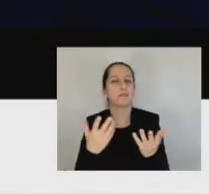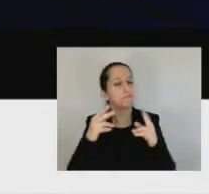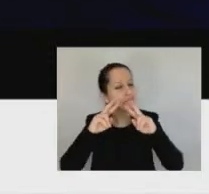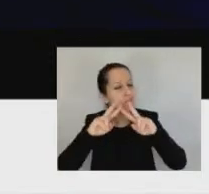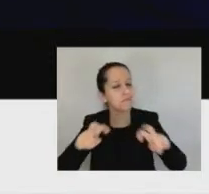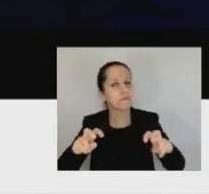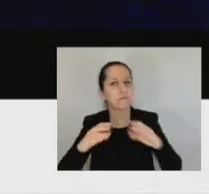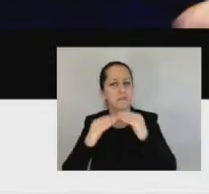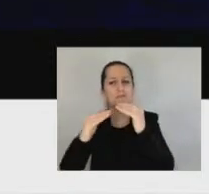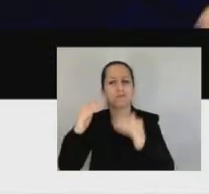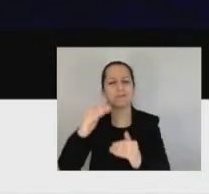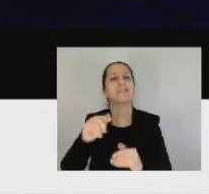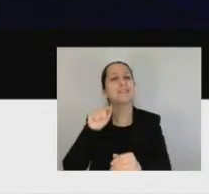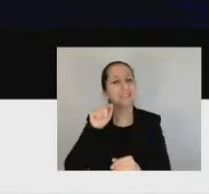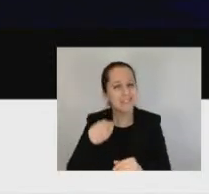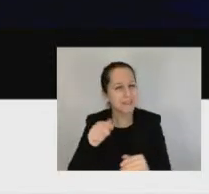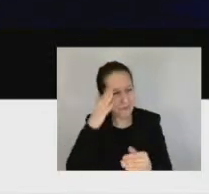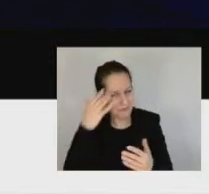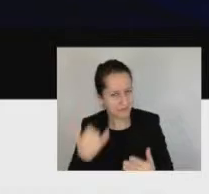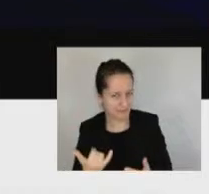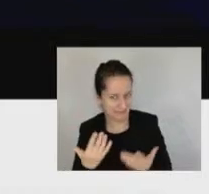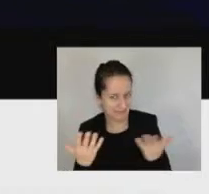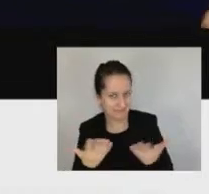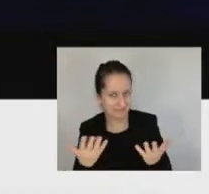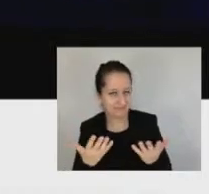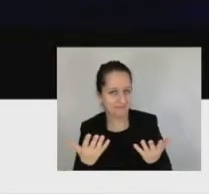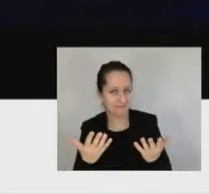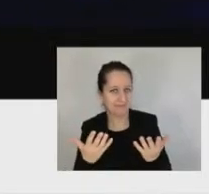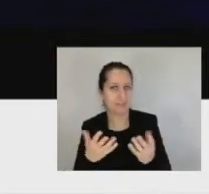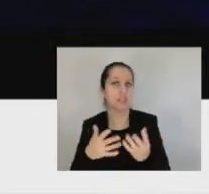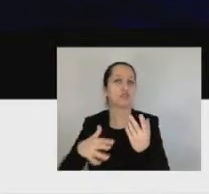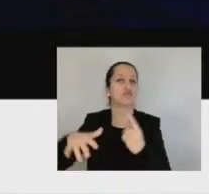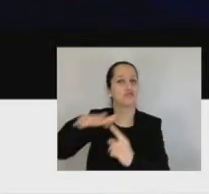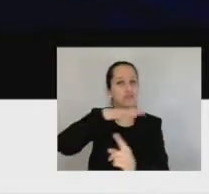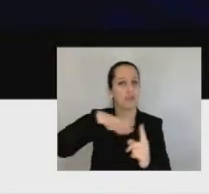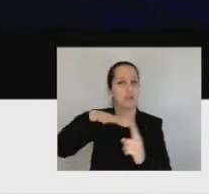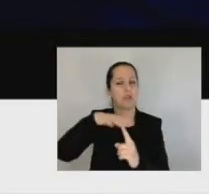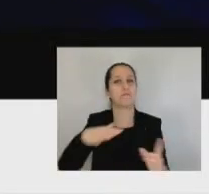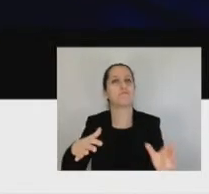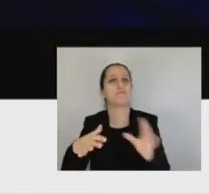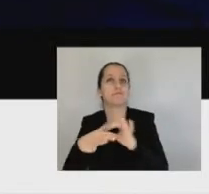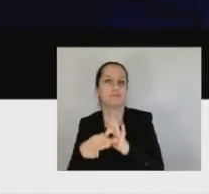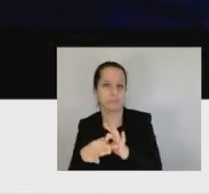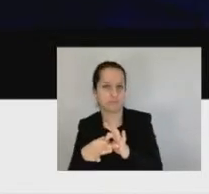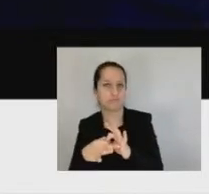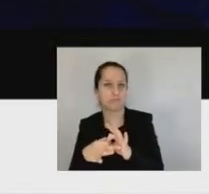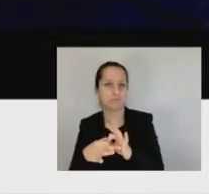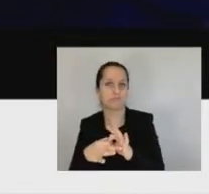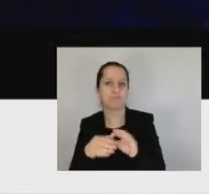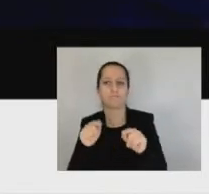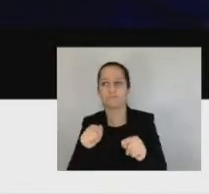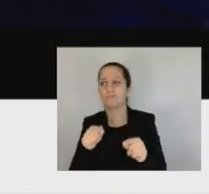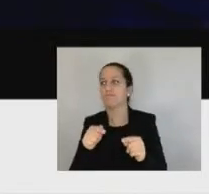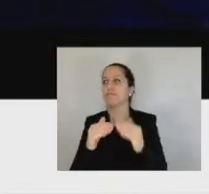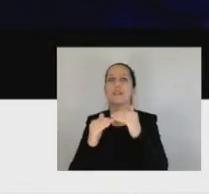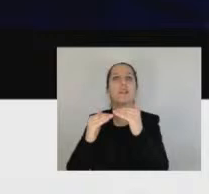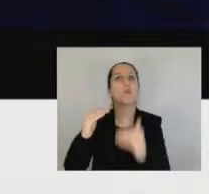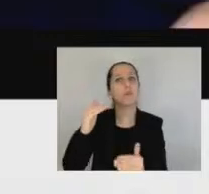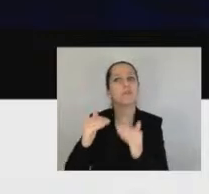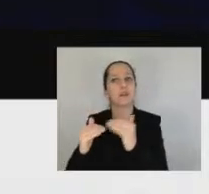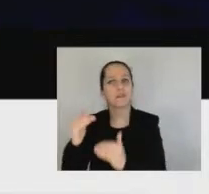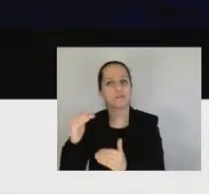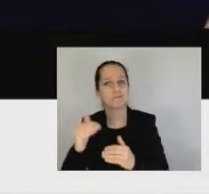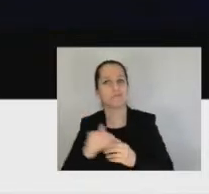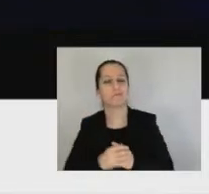to deepen mechanisms that generate the inequality. And that has to do with the social determinants that are linked to